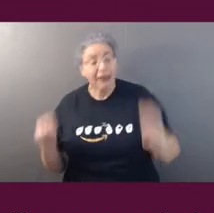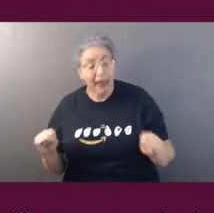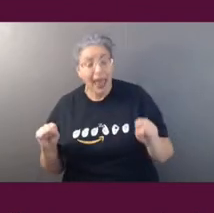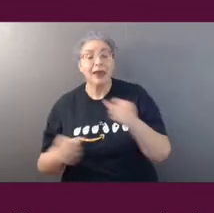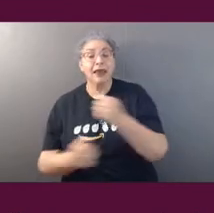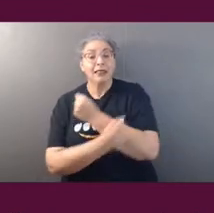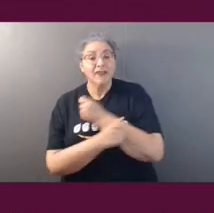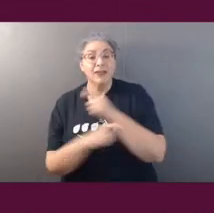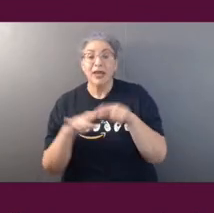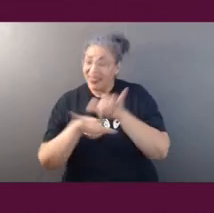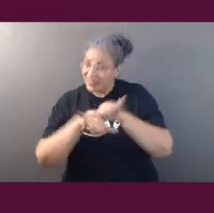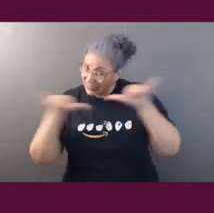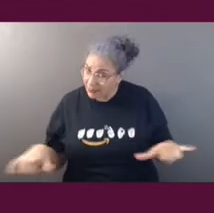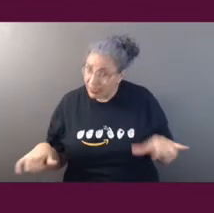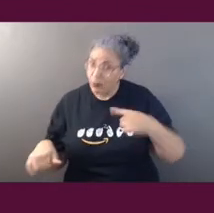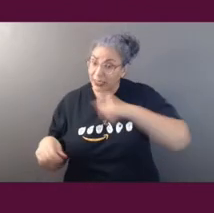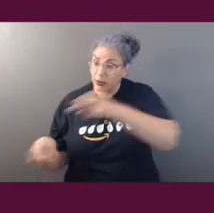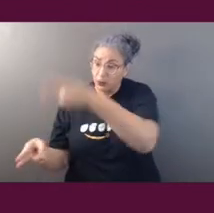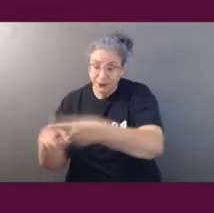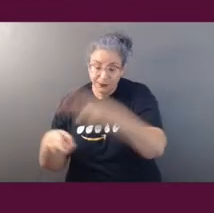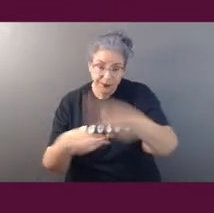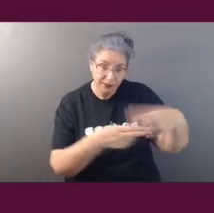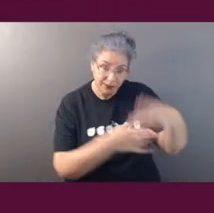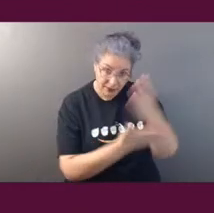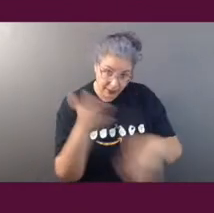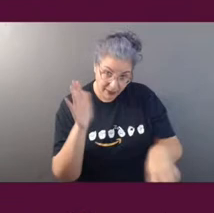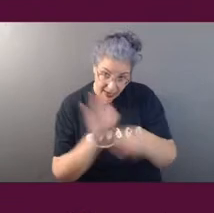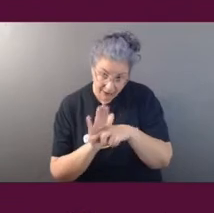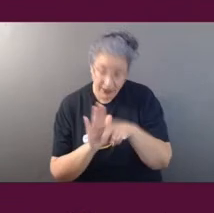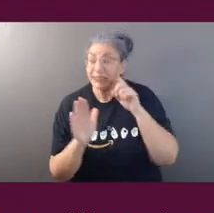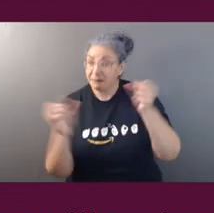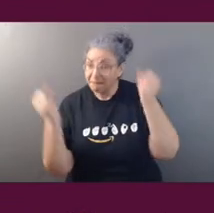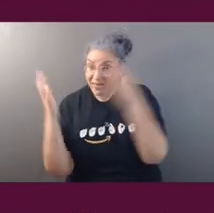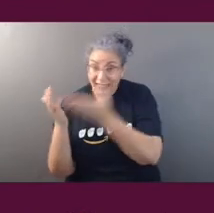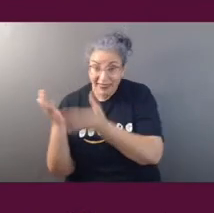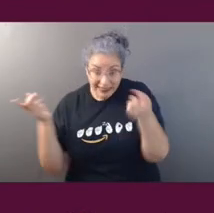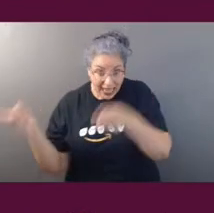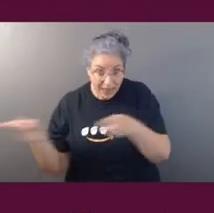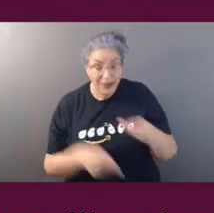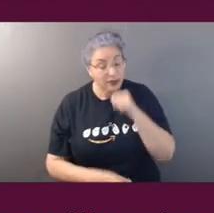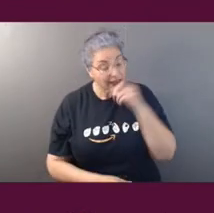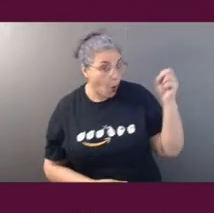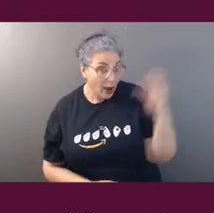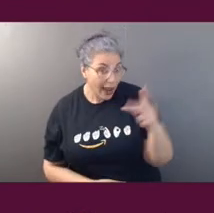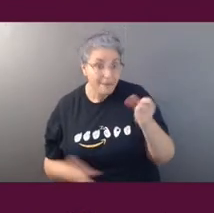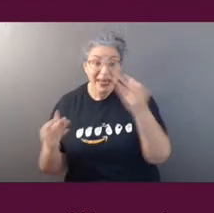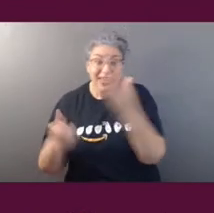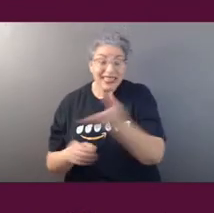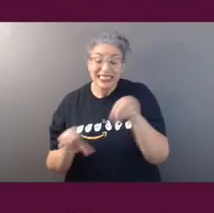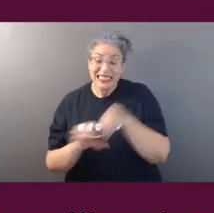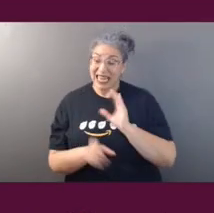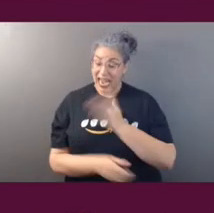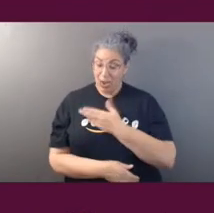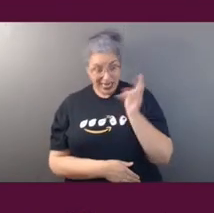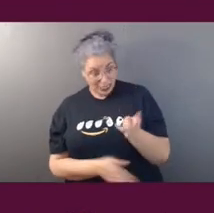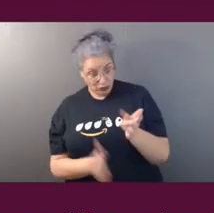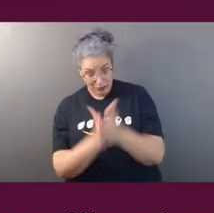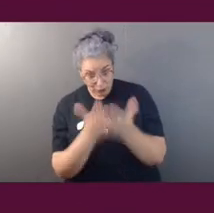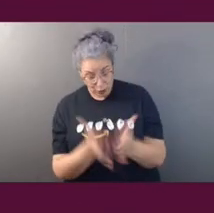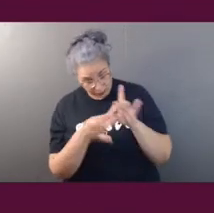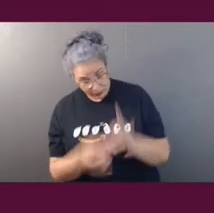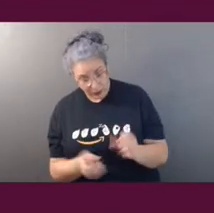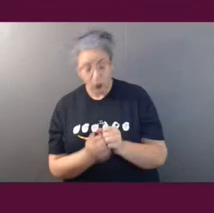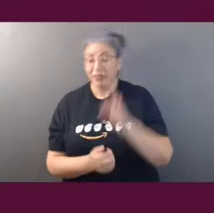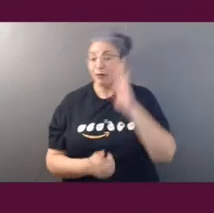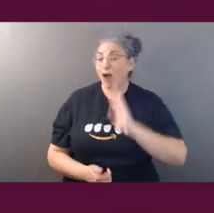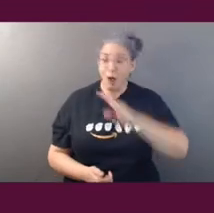but we can also call it out, right? We can call out, there's a lot that was not okay. There's a lot in our history books